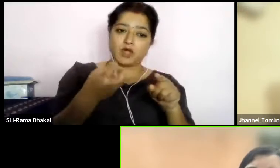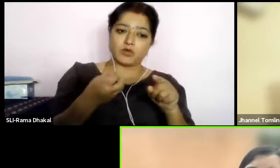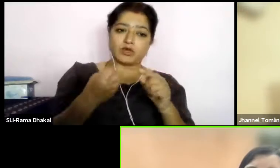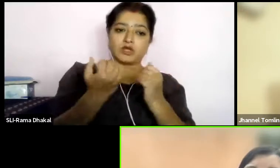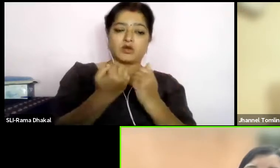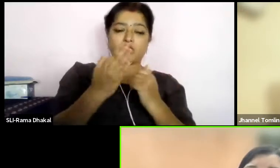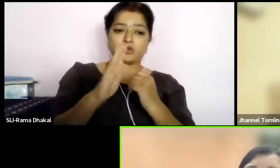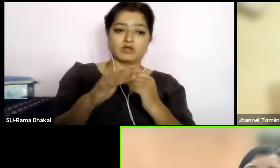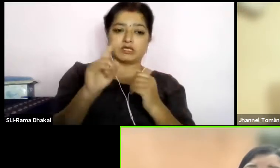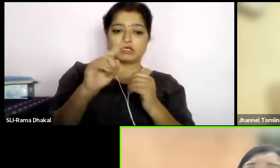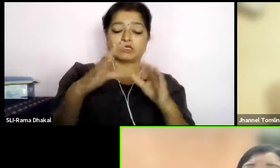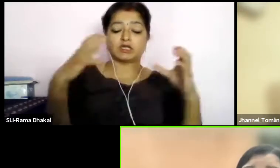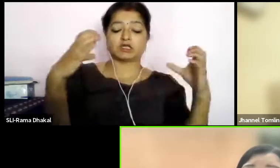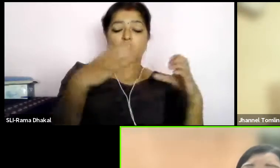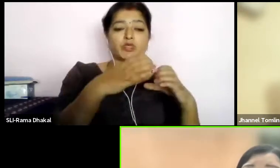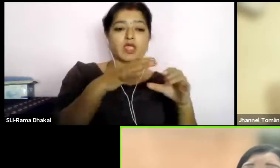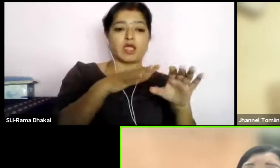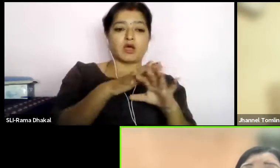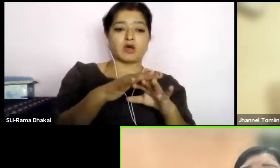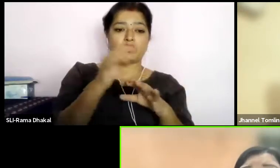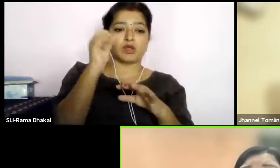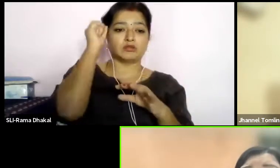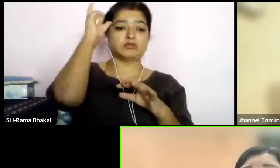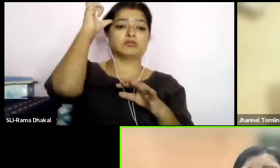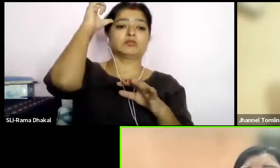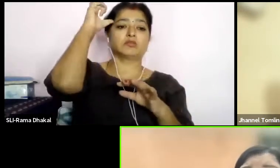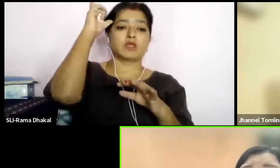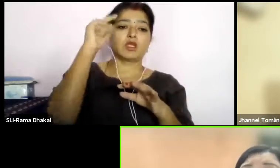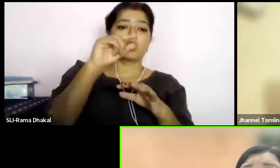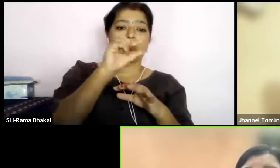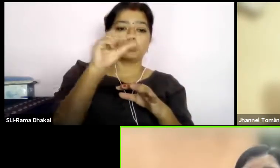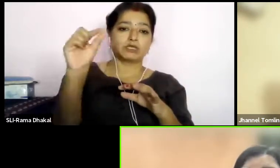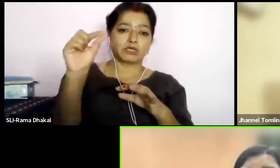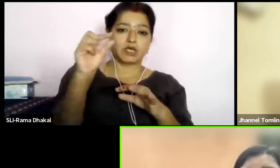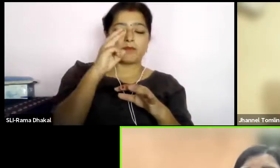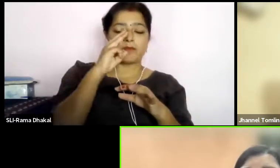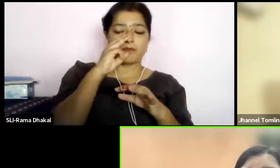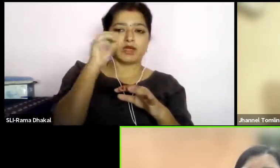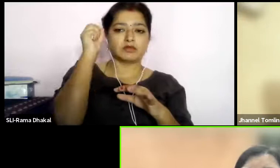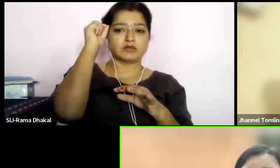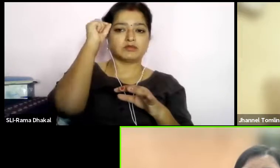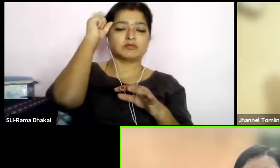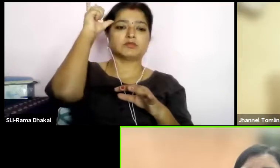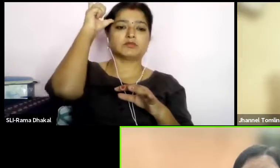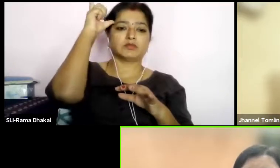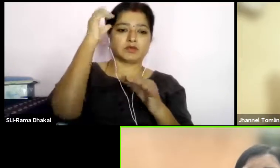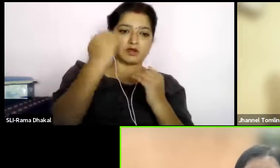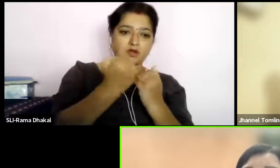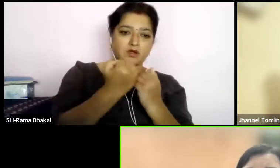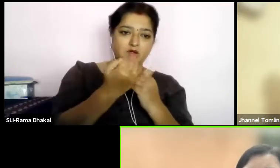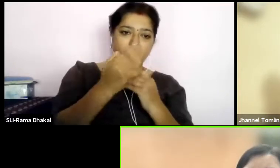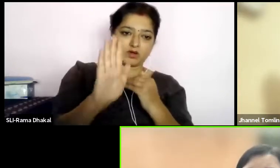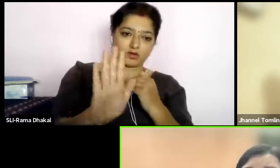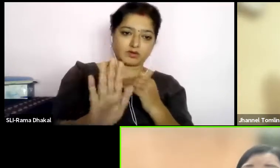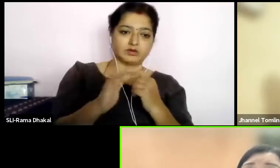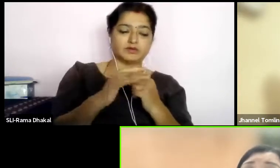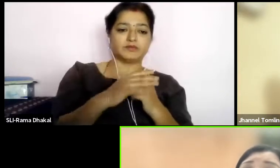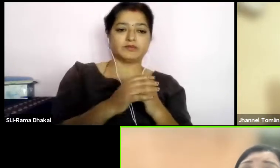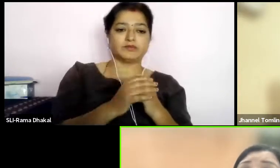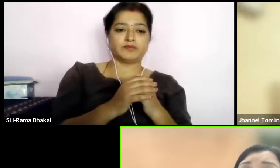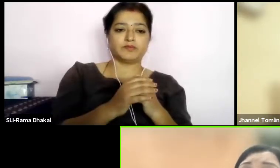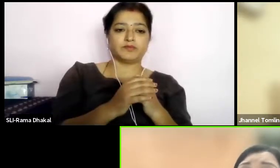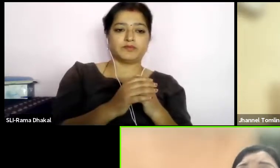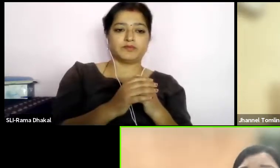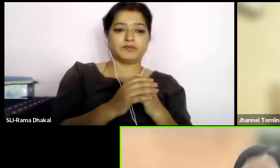COVID pandemic situation is basically on the needs of their regular activities. So it's